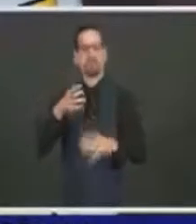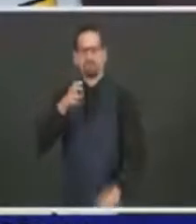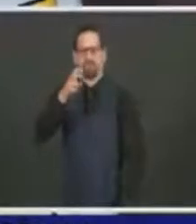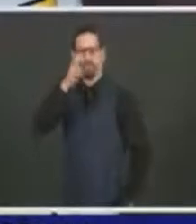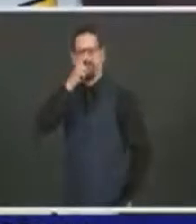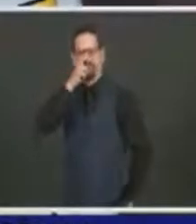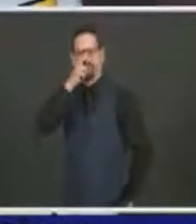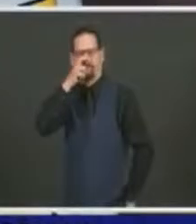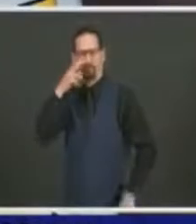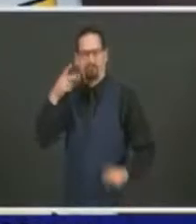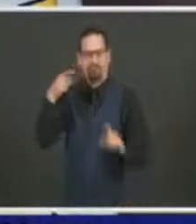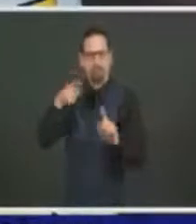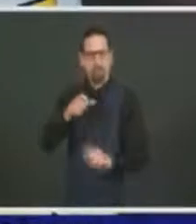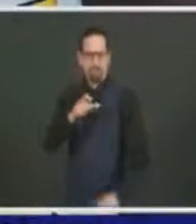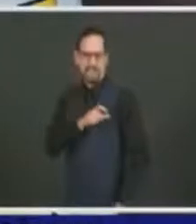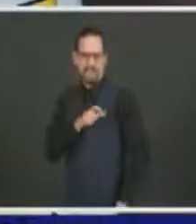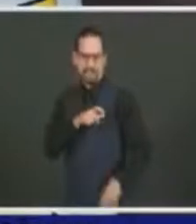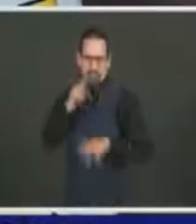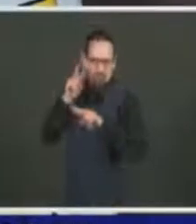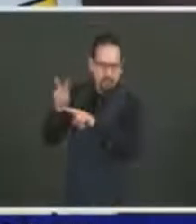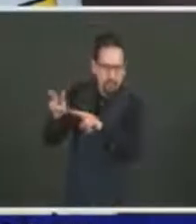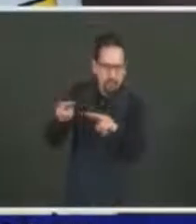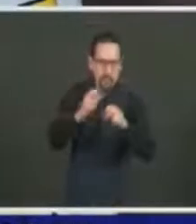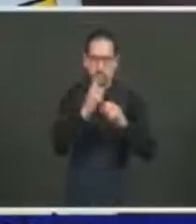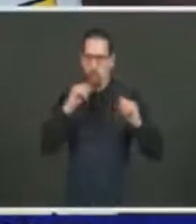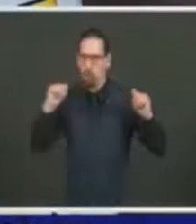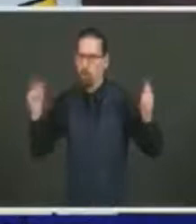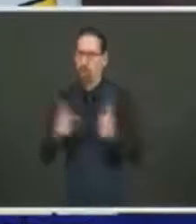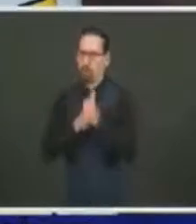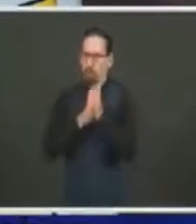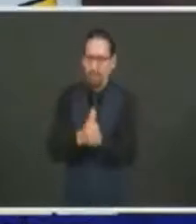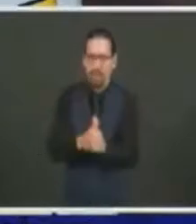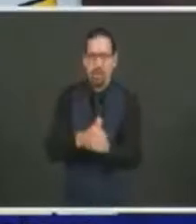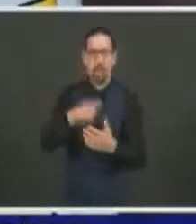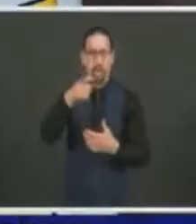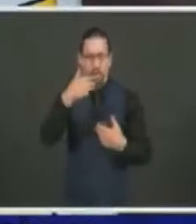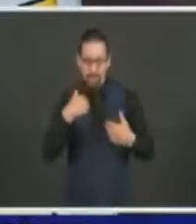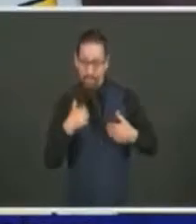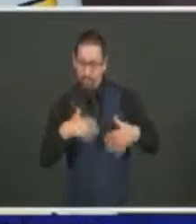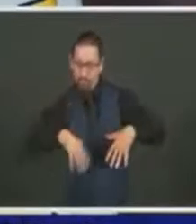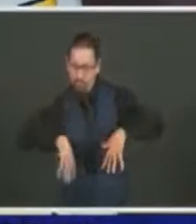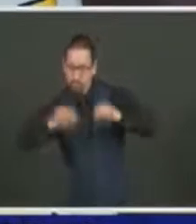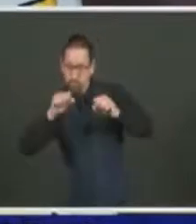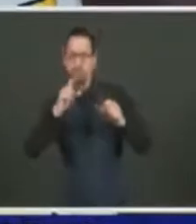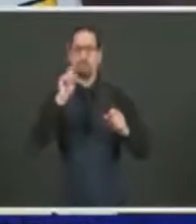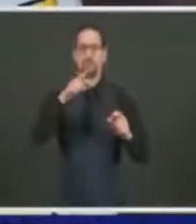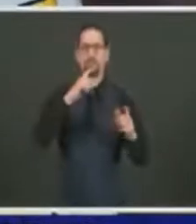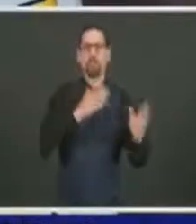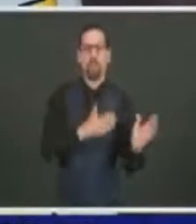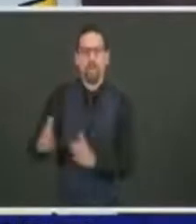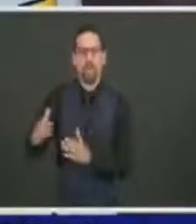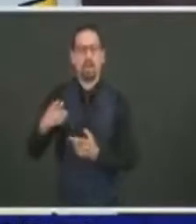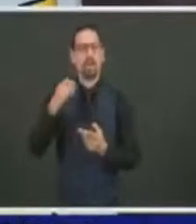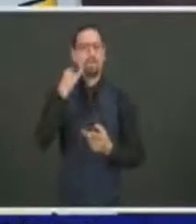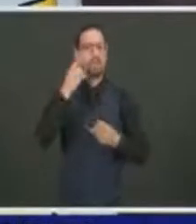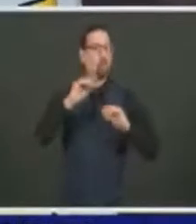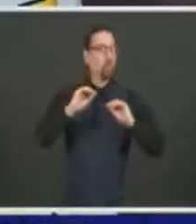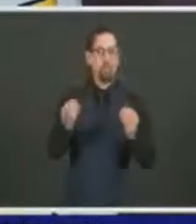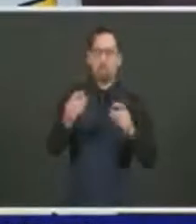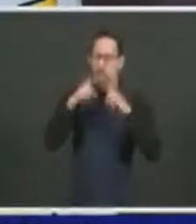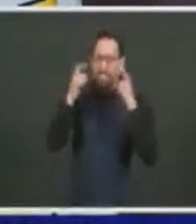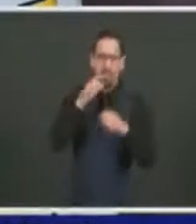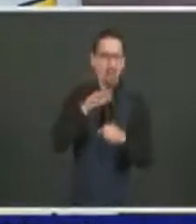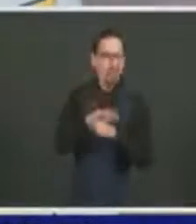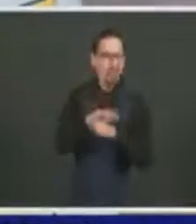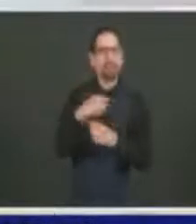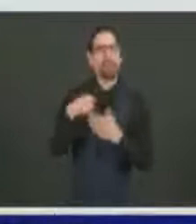creative, and we're also going to supply you with masks and help you distribute the masks. These limits that I've just gone through and that are